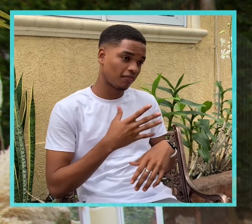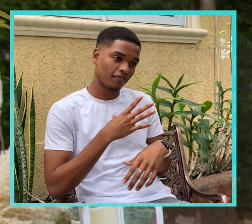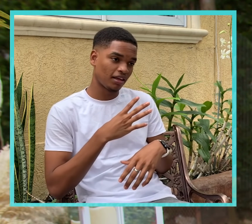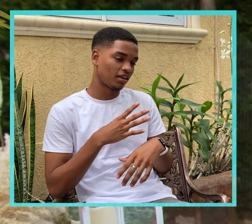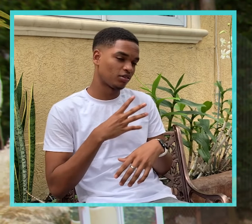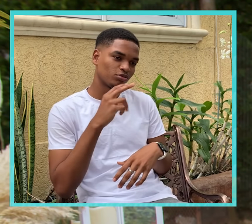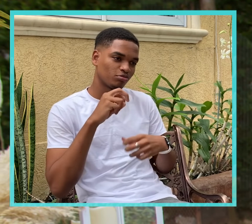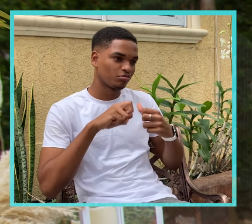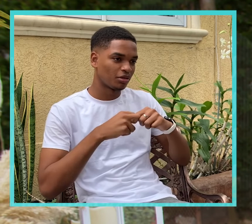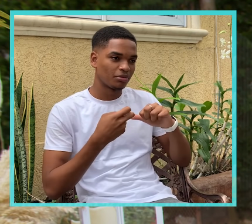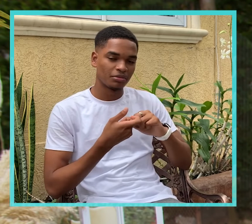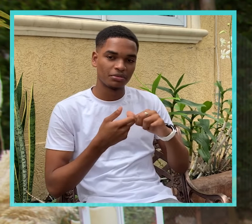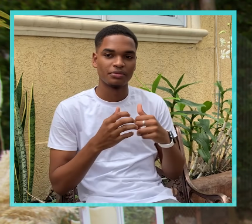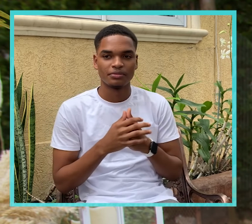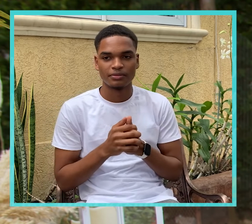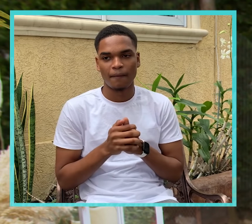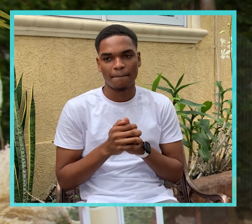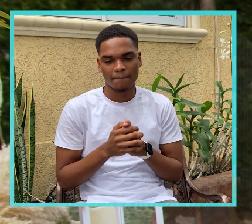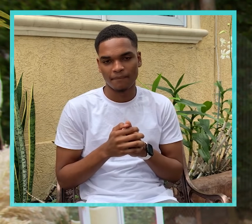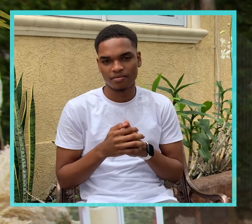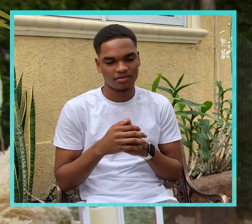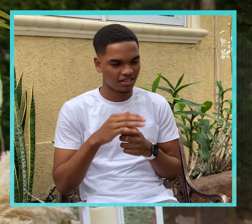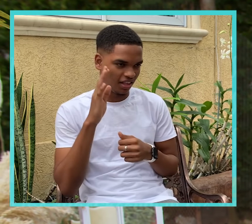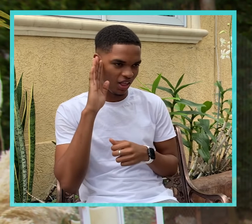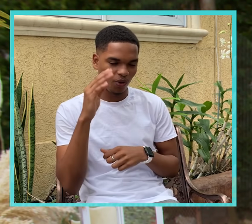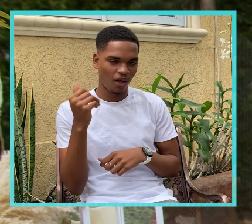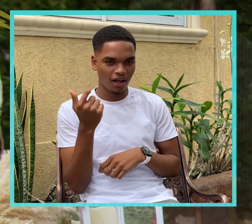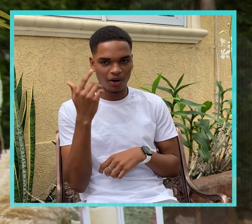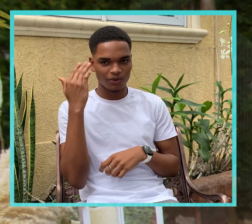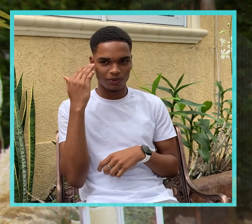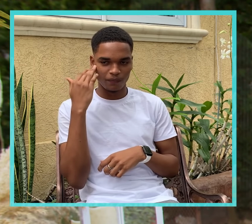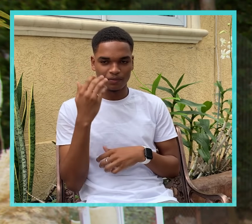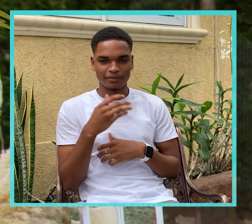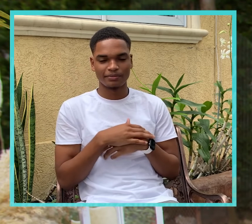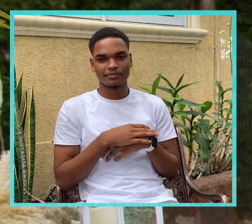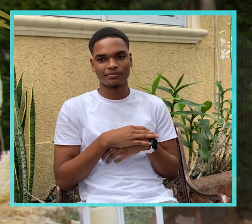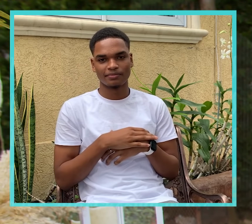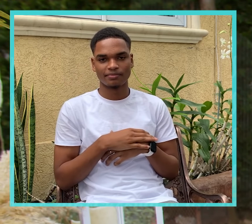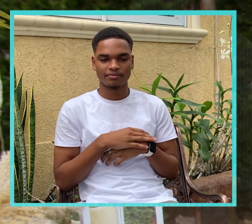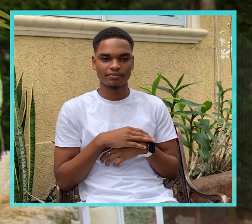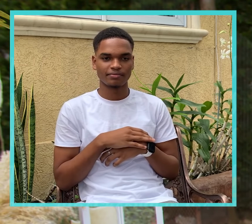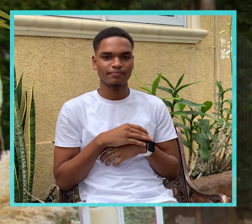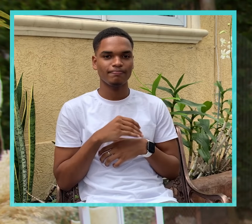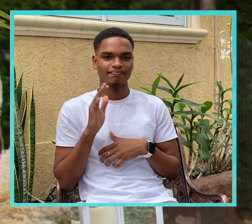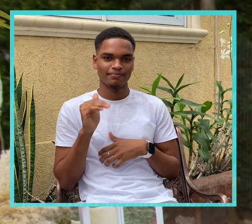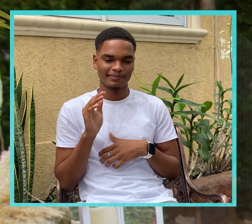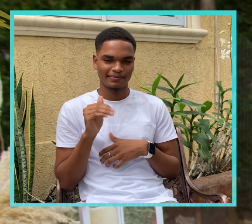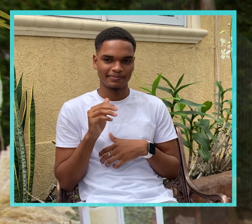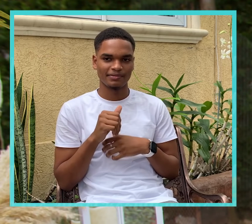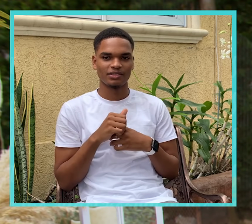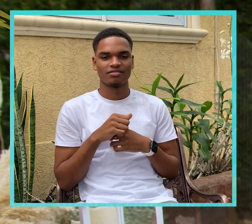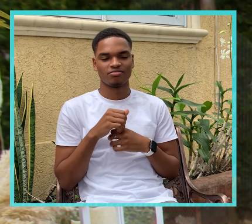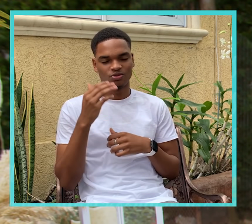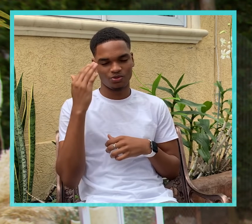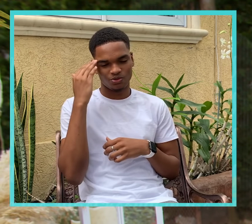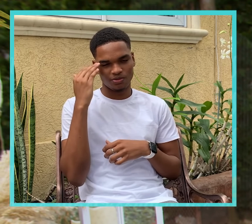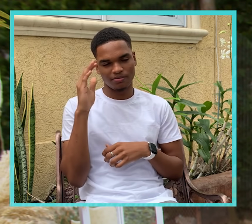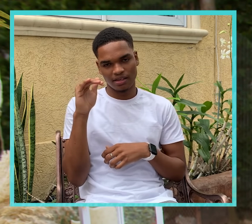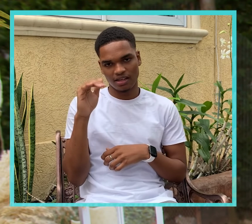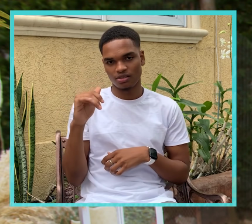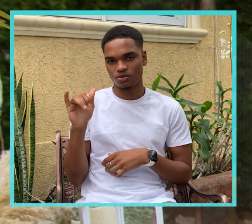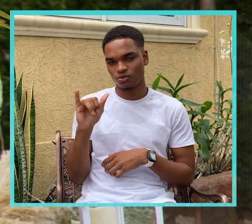problem. Hello, we all know. Hello. Hello, we all know. Goodbye is standard as well. I